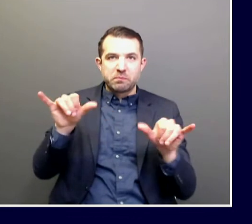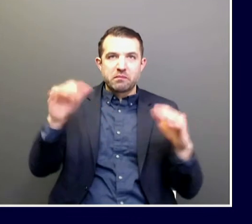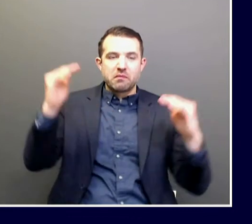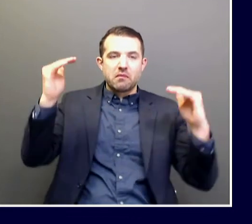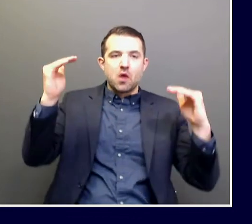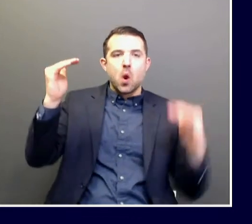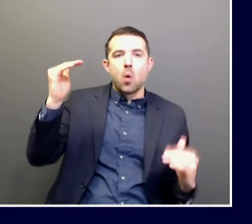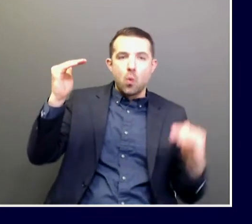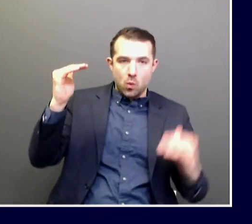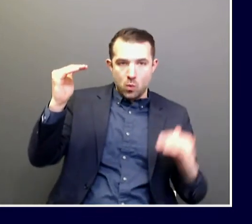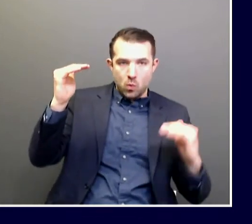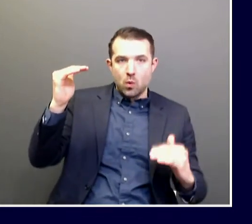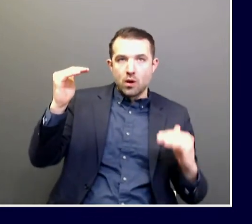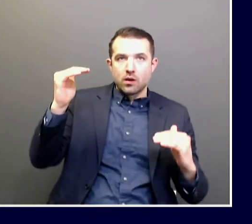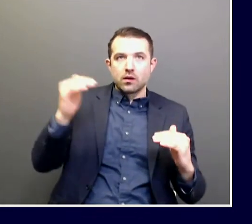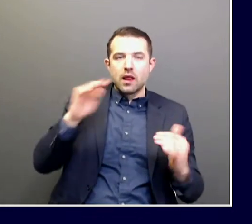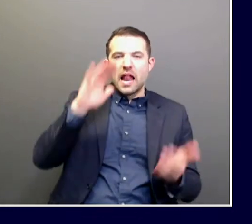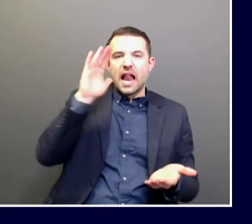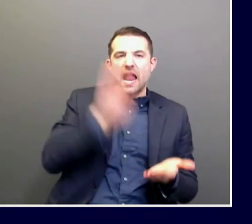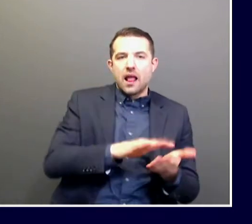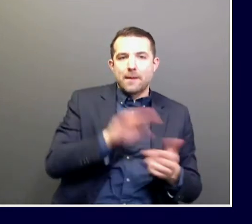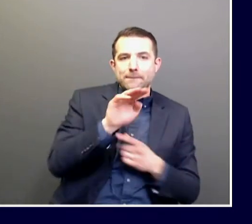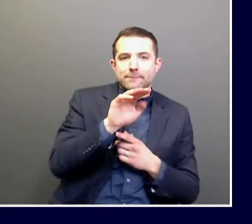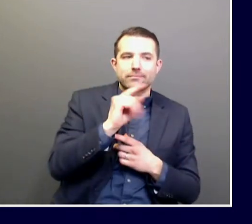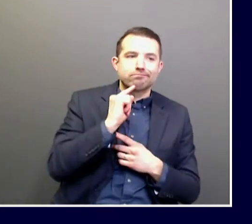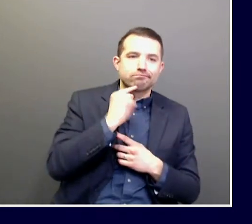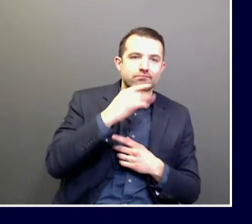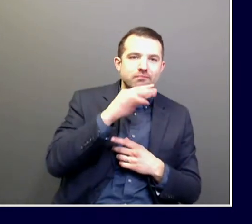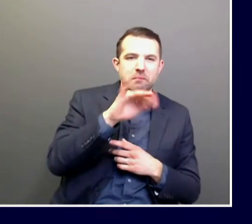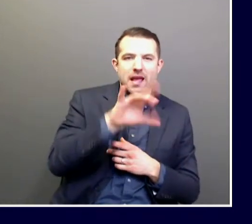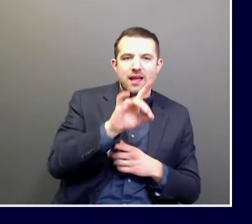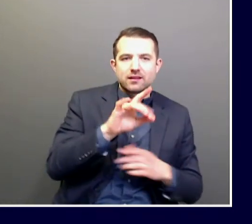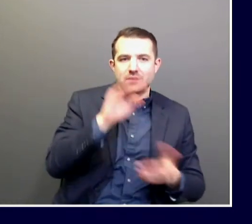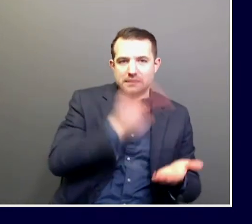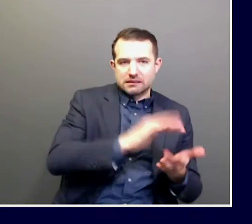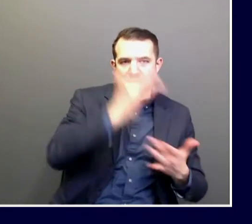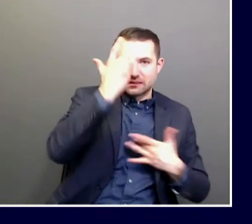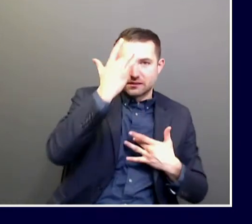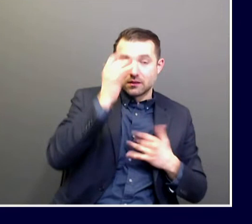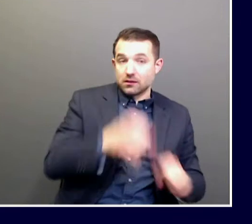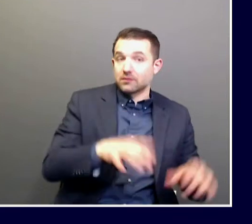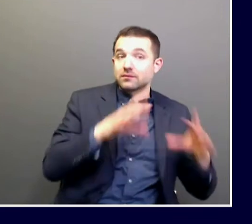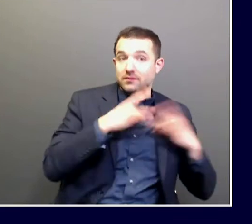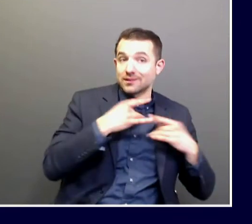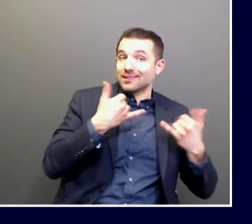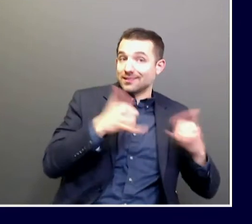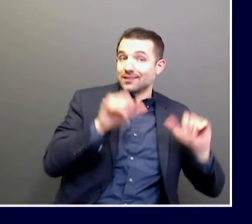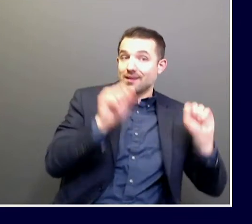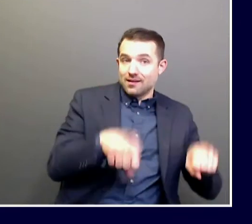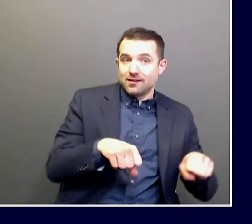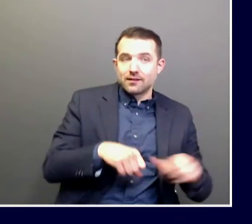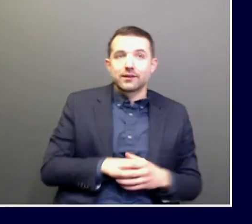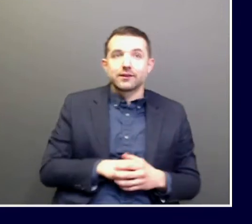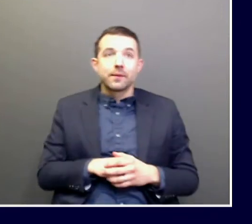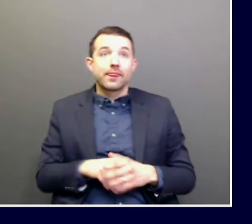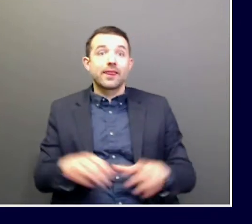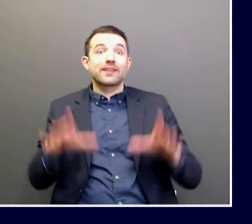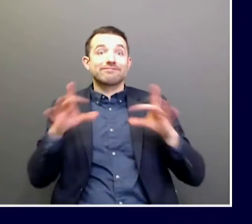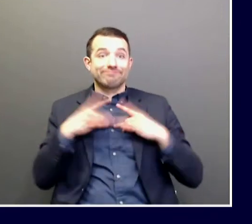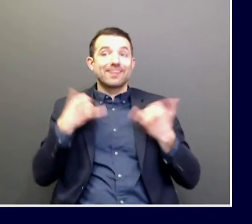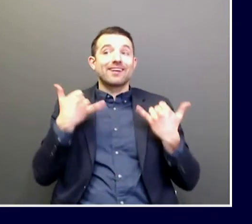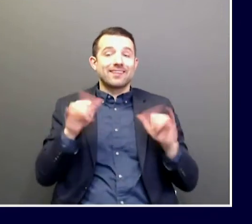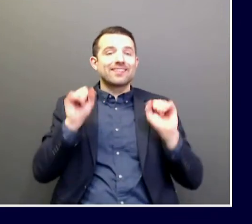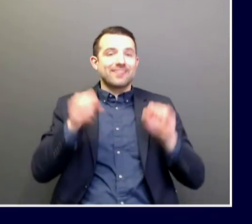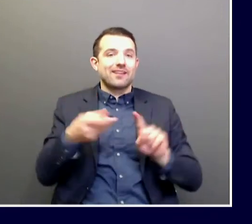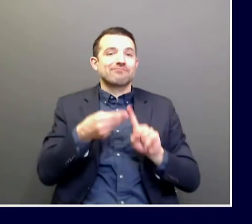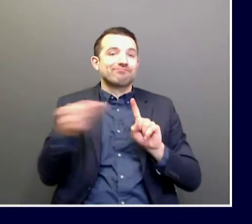COVID, they can get Omicron, and because of how contagious it is a risk. However, thankfully, when